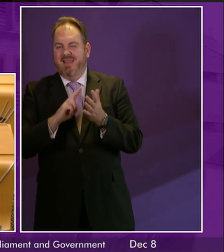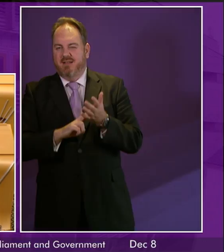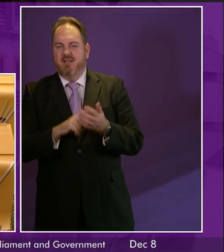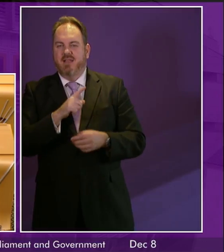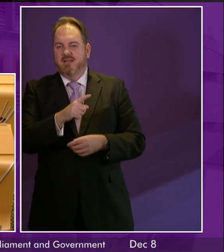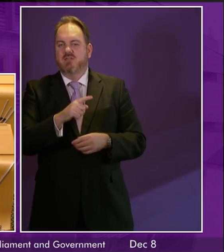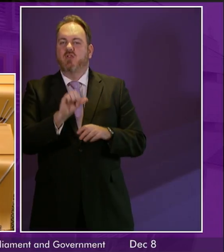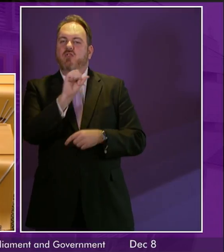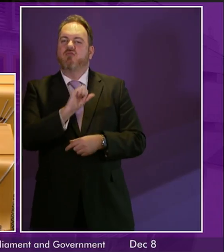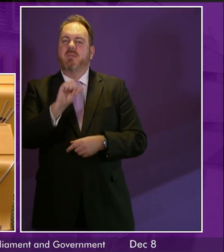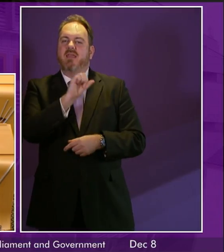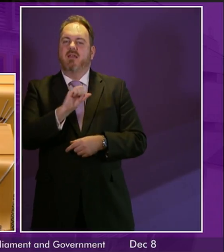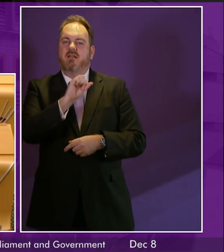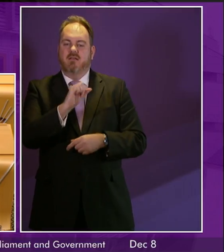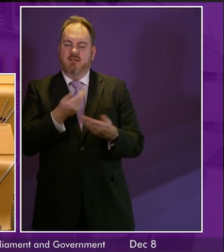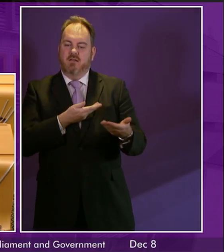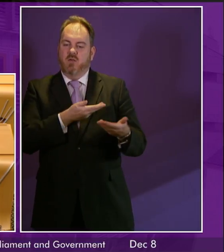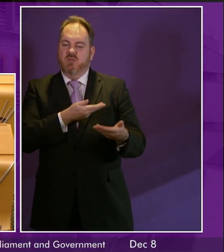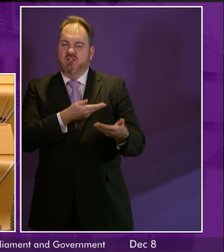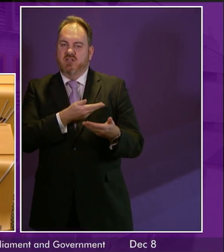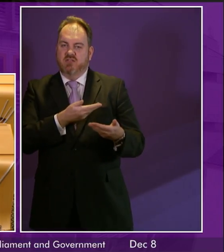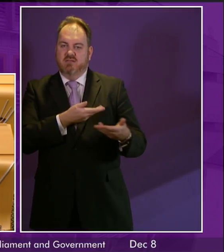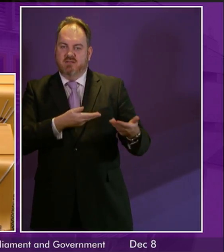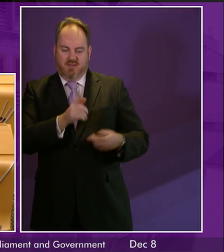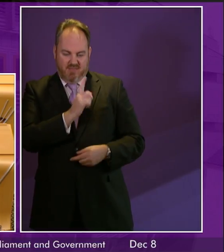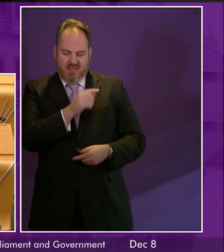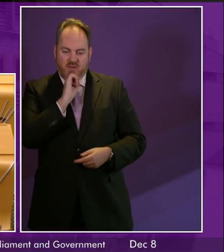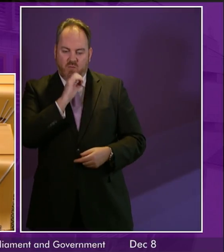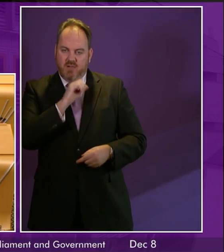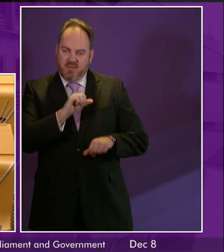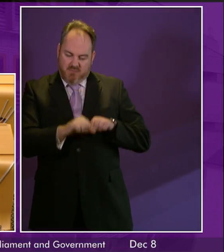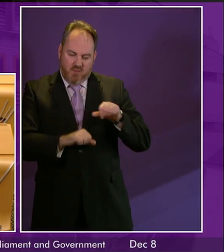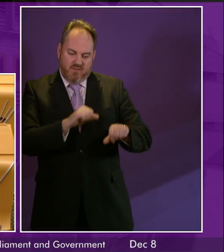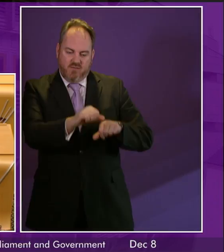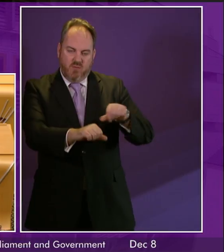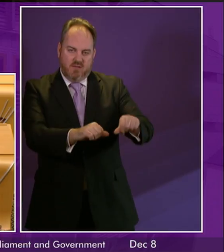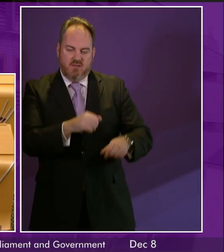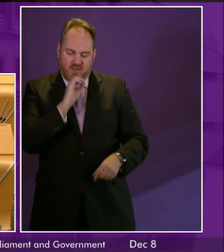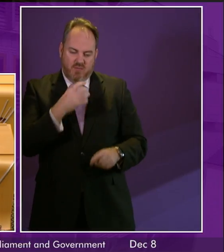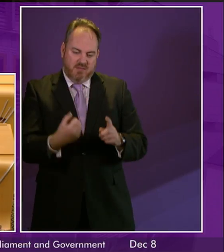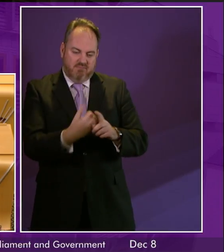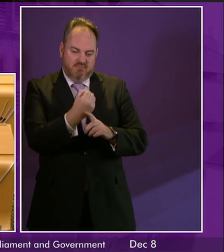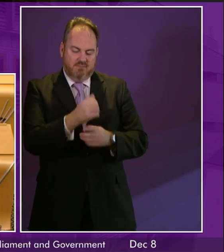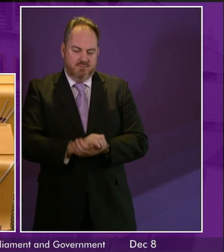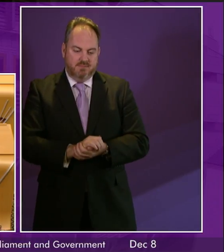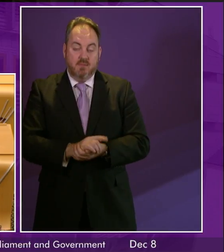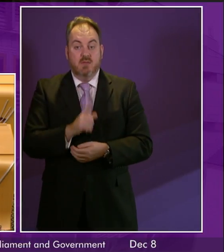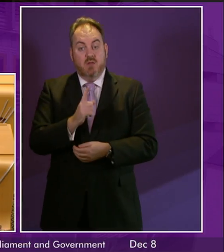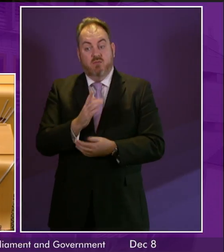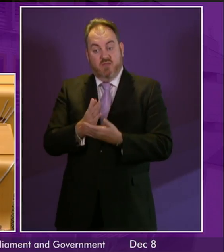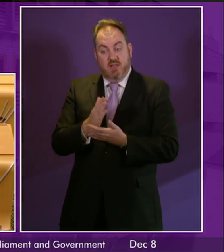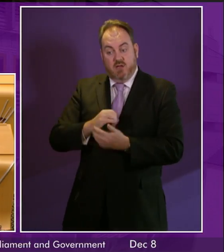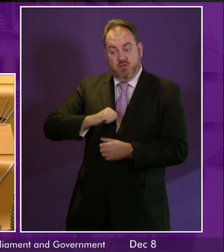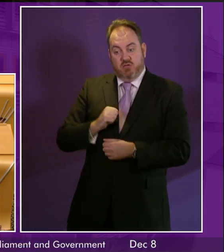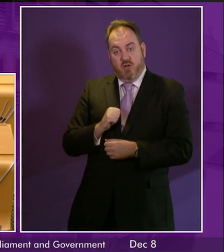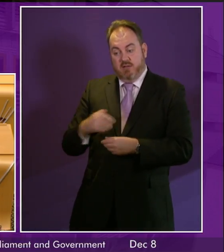European negotiations, that has been established to take that forward. As the Minister for UK Negotiations on Scotland's place in Europe stated